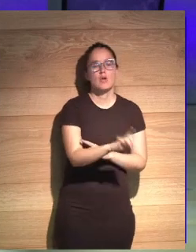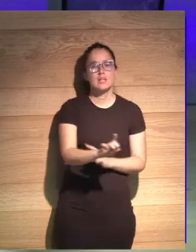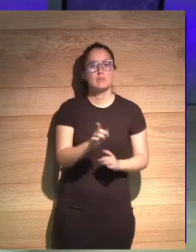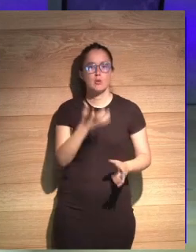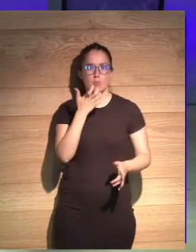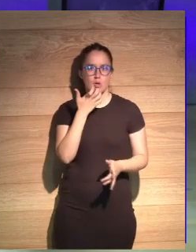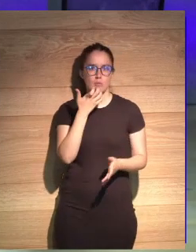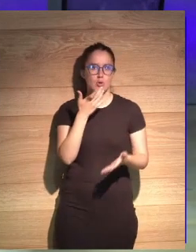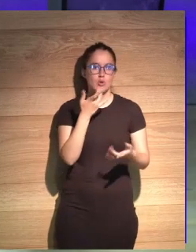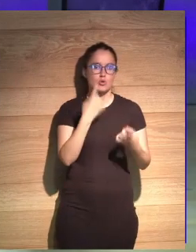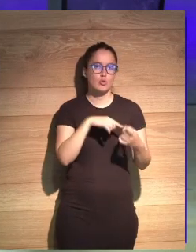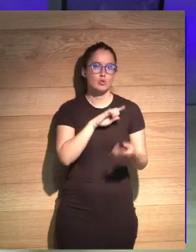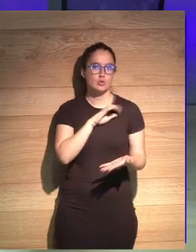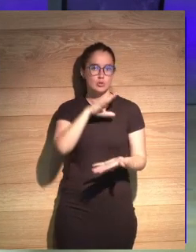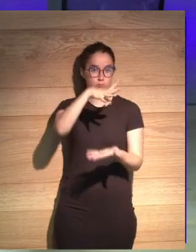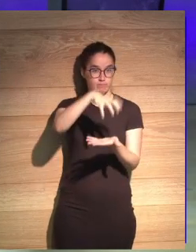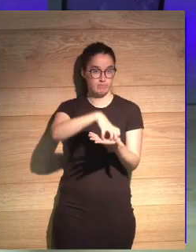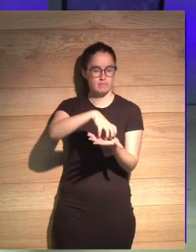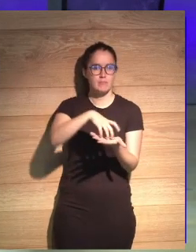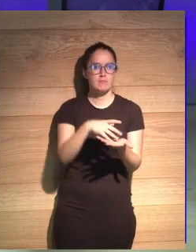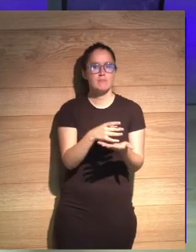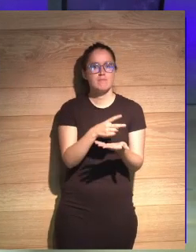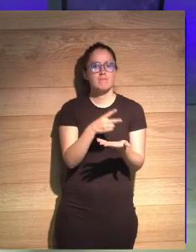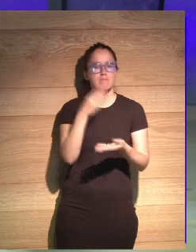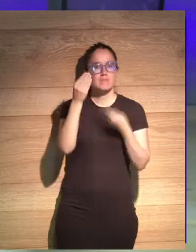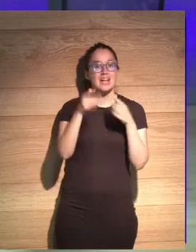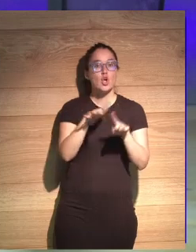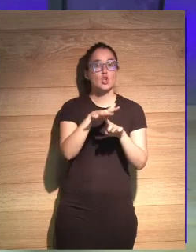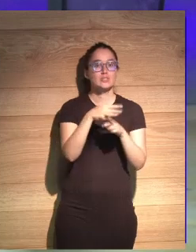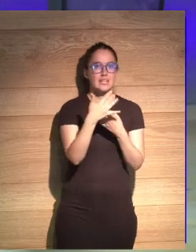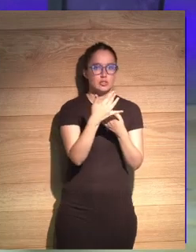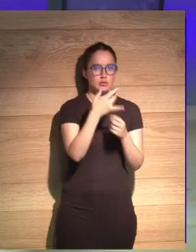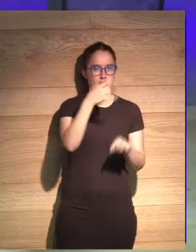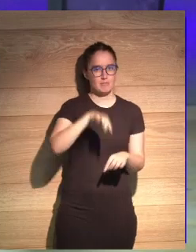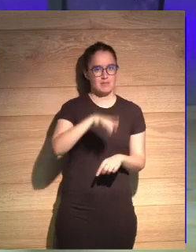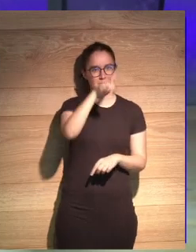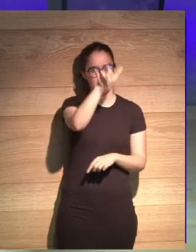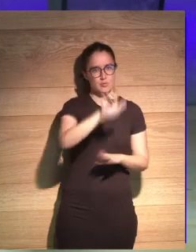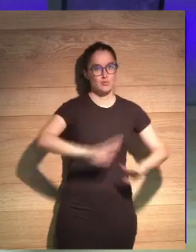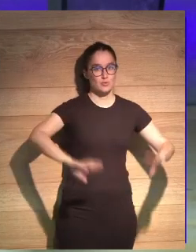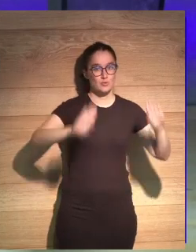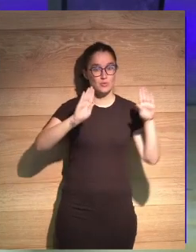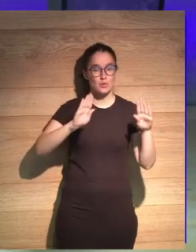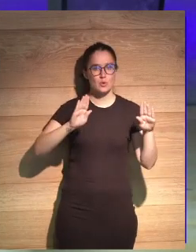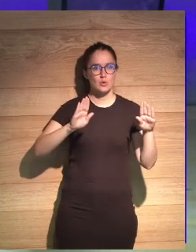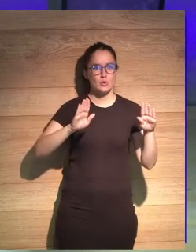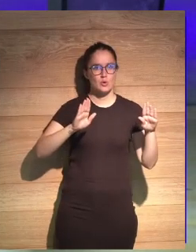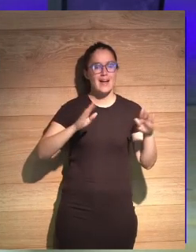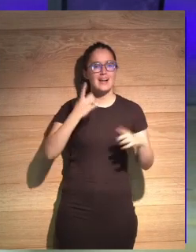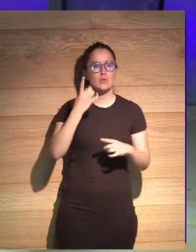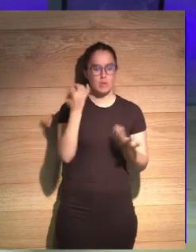that can be most sensitive to this, but we take into account